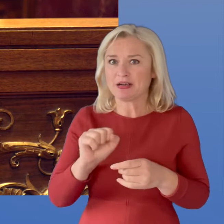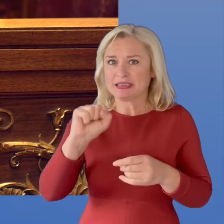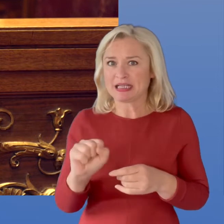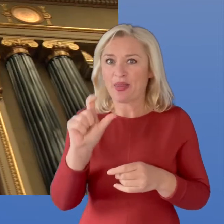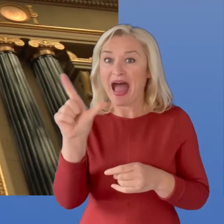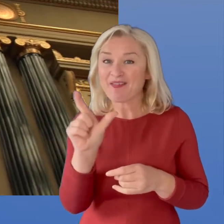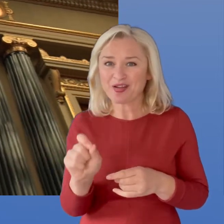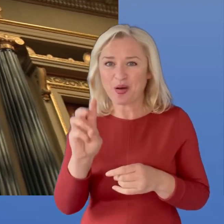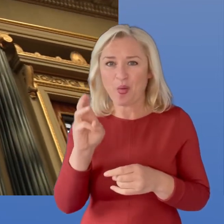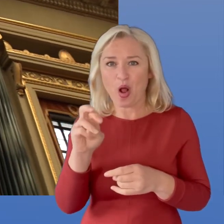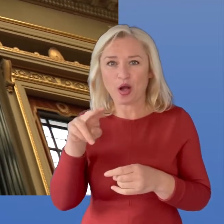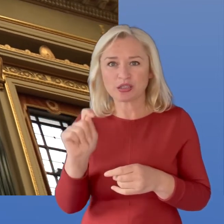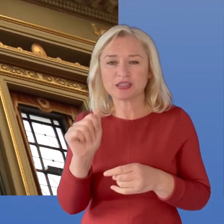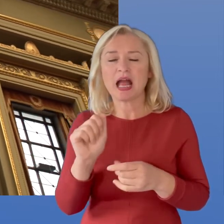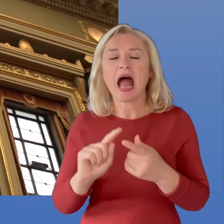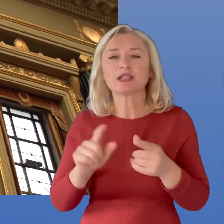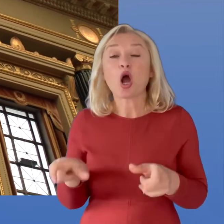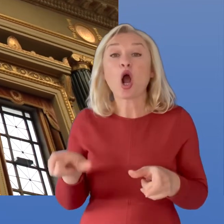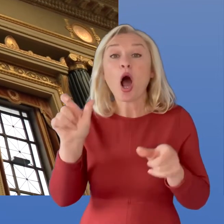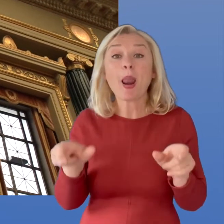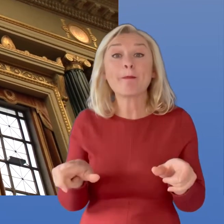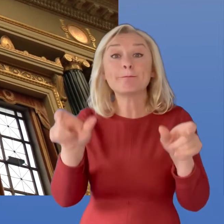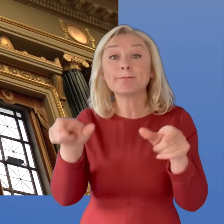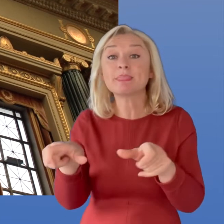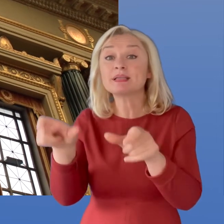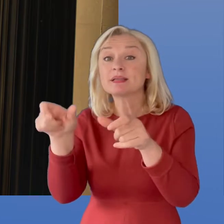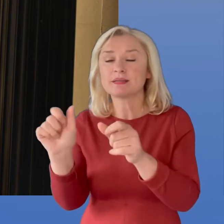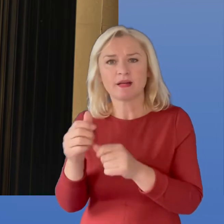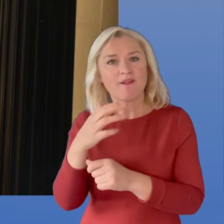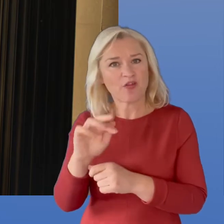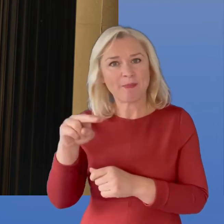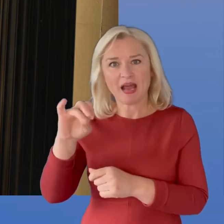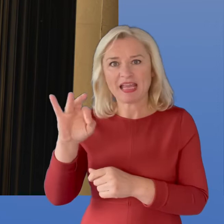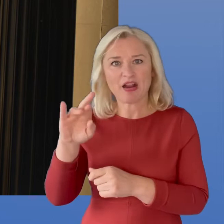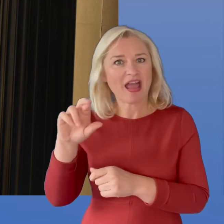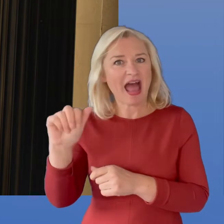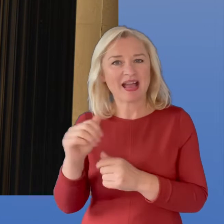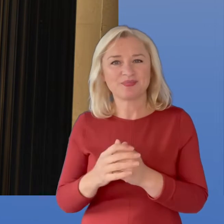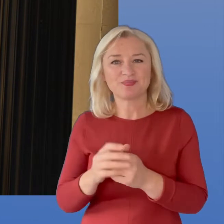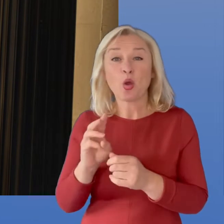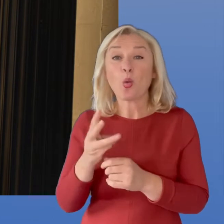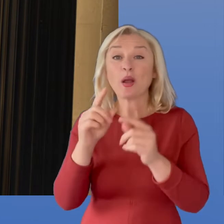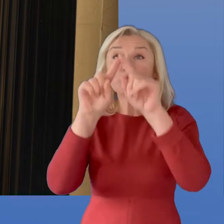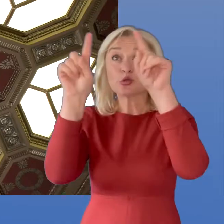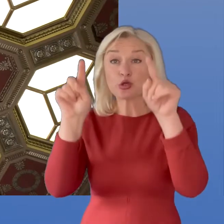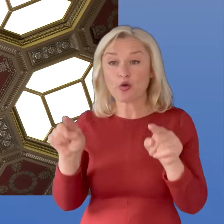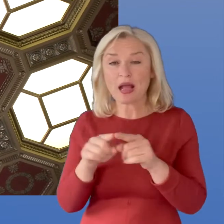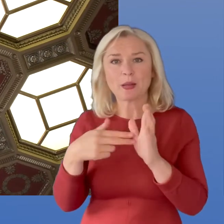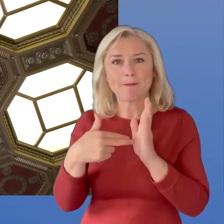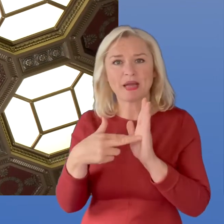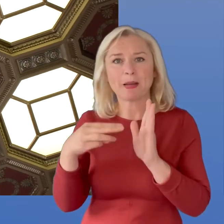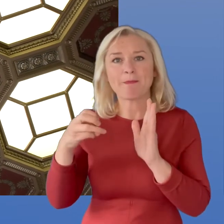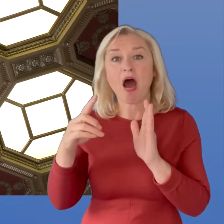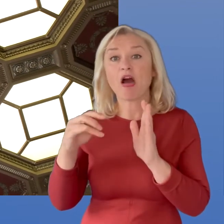and the ebonised mahogany columns on either side of the chamber are from Nigeria. The window surrounds are of painted mahogany, and the glazing